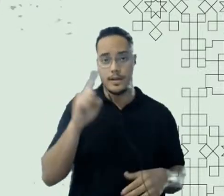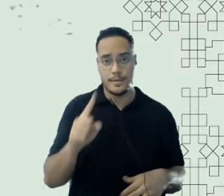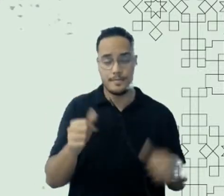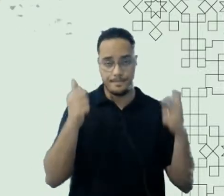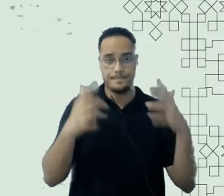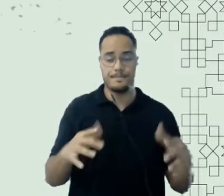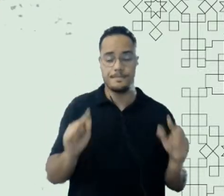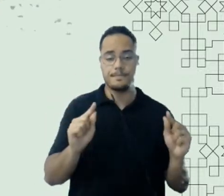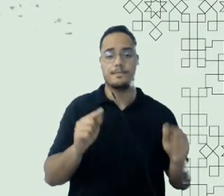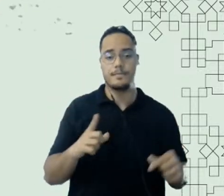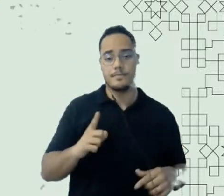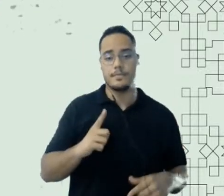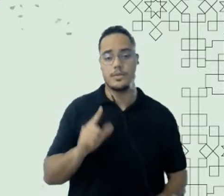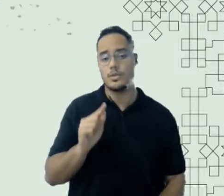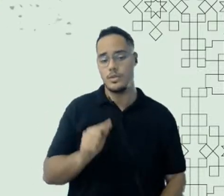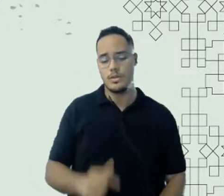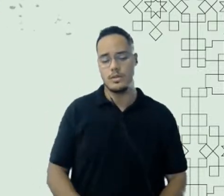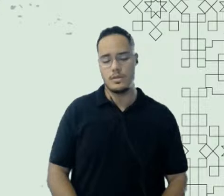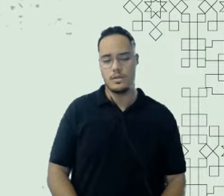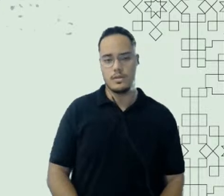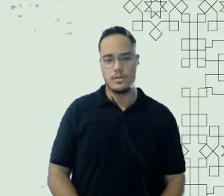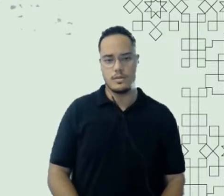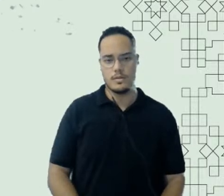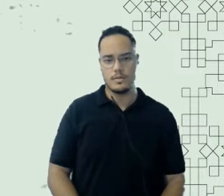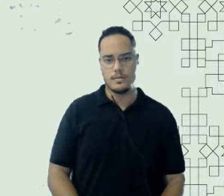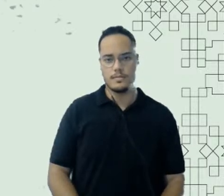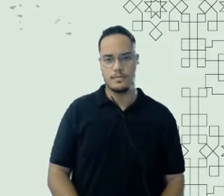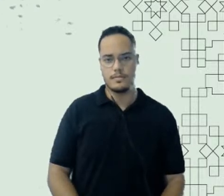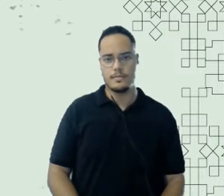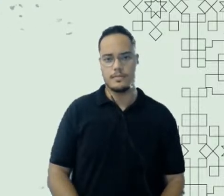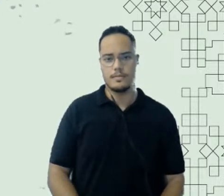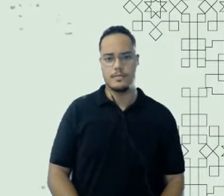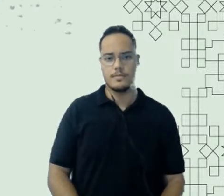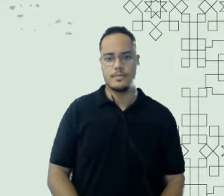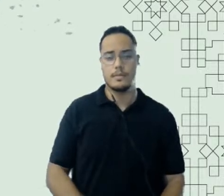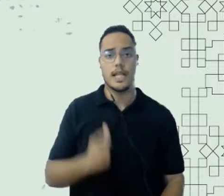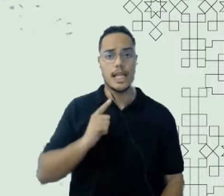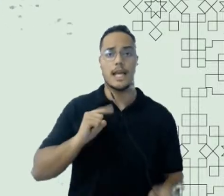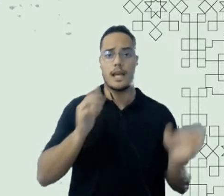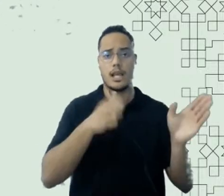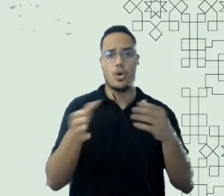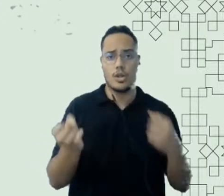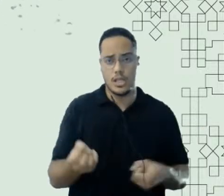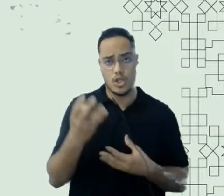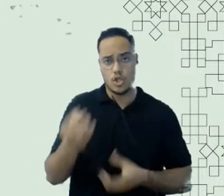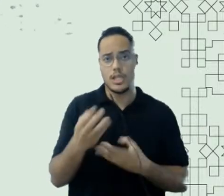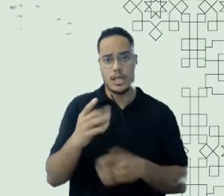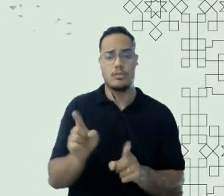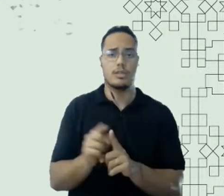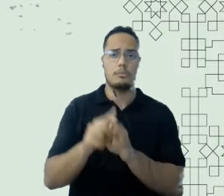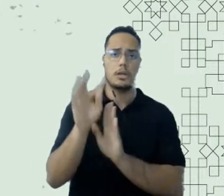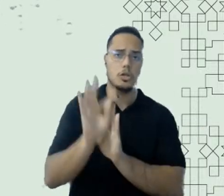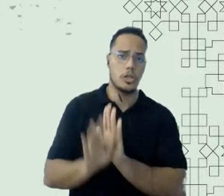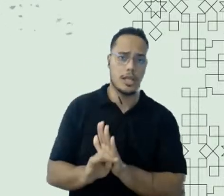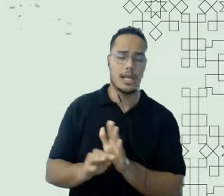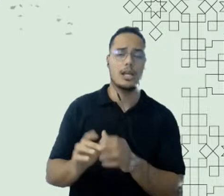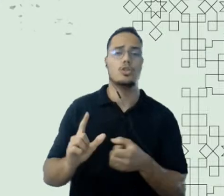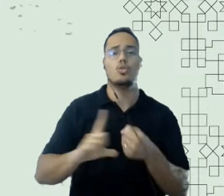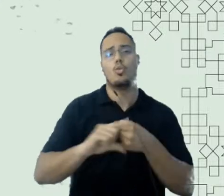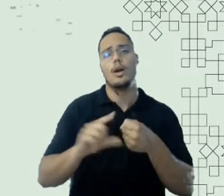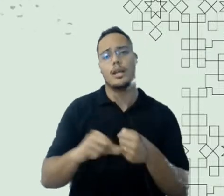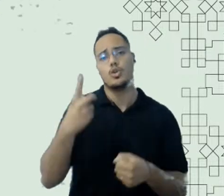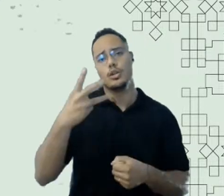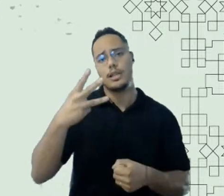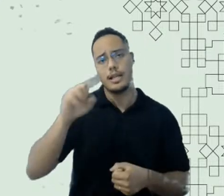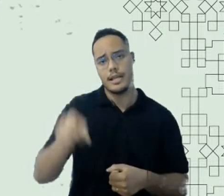copyright directive. At the beginning, it was only for scientific research, you know, and the consensus was that scientific research should be